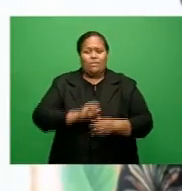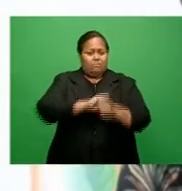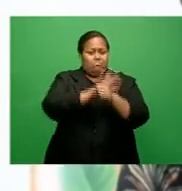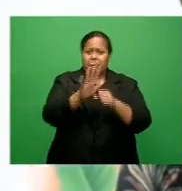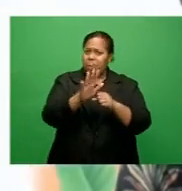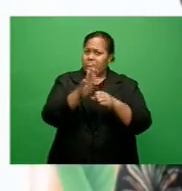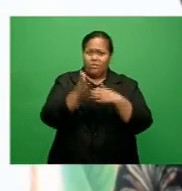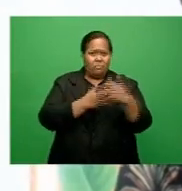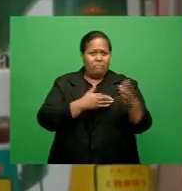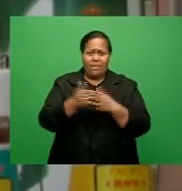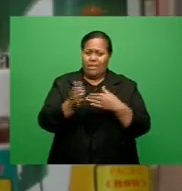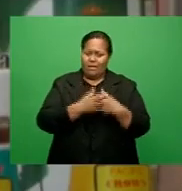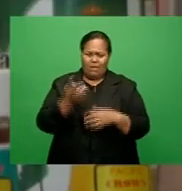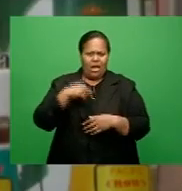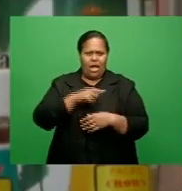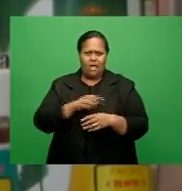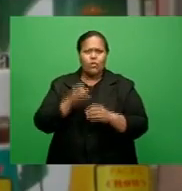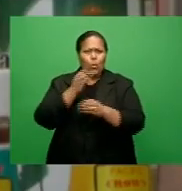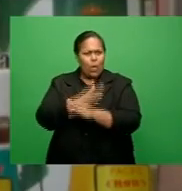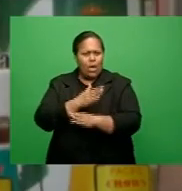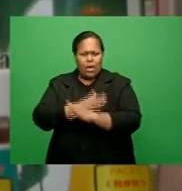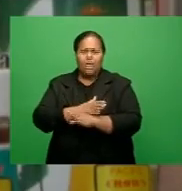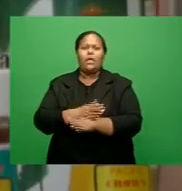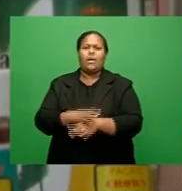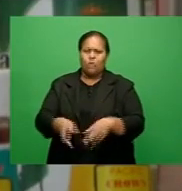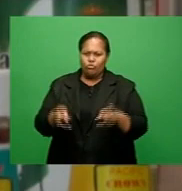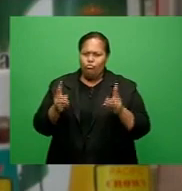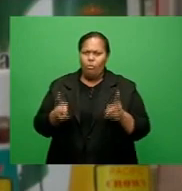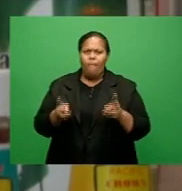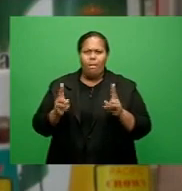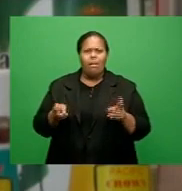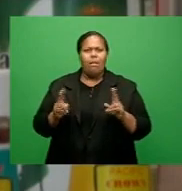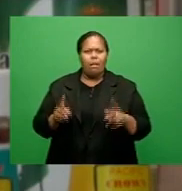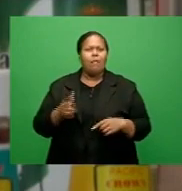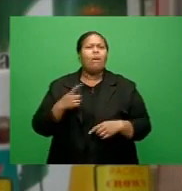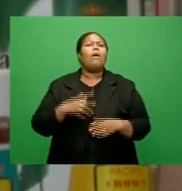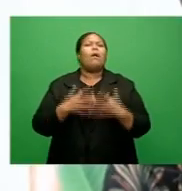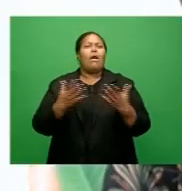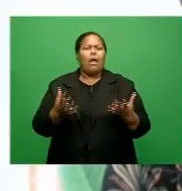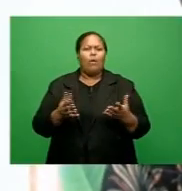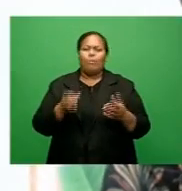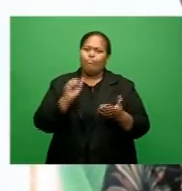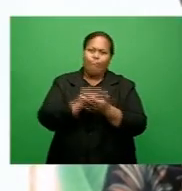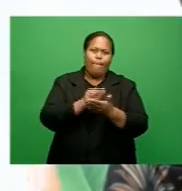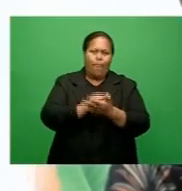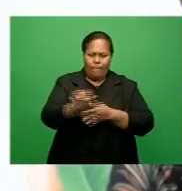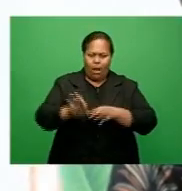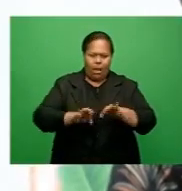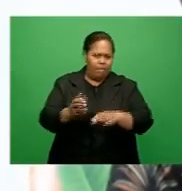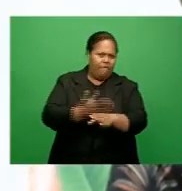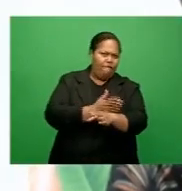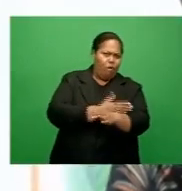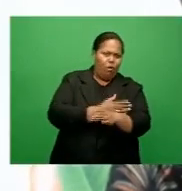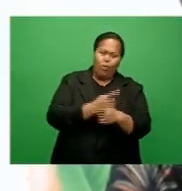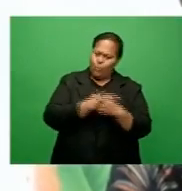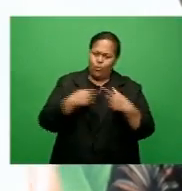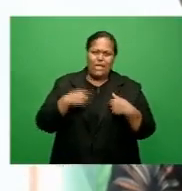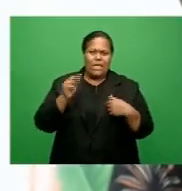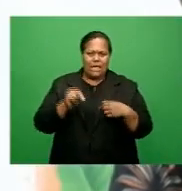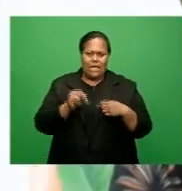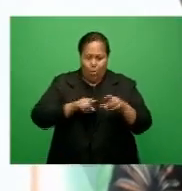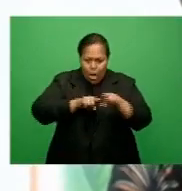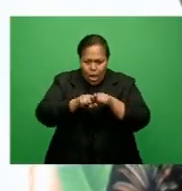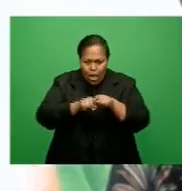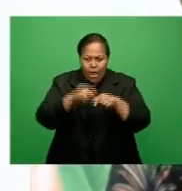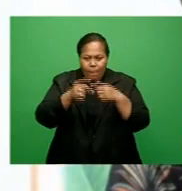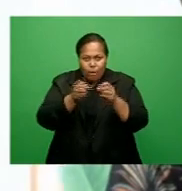to normalcy by implementing new post-COVID-19 strategies. Our performance is a testament to COVID-19 resilience, and food processors is